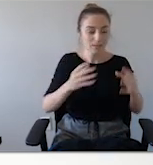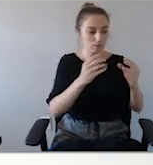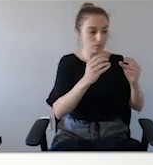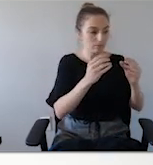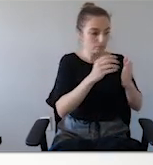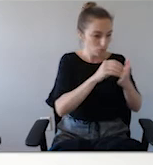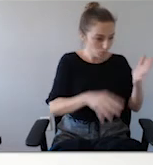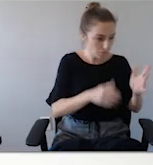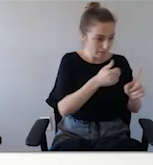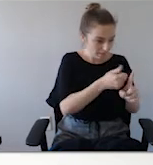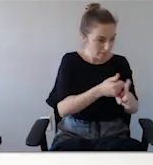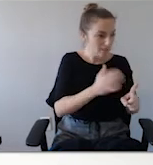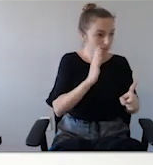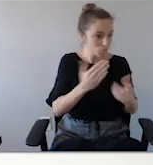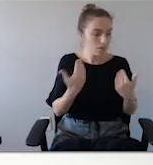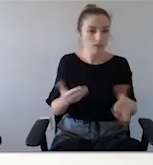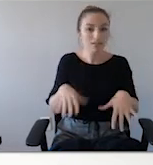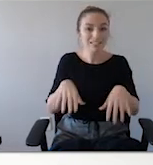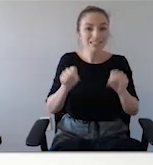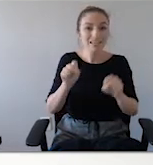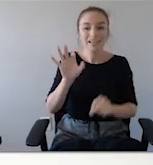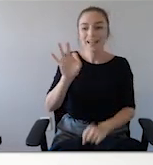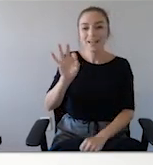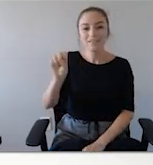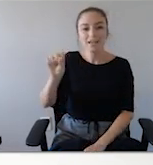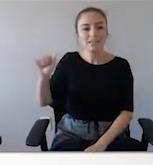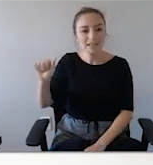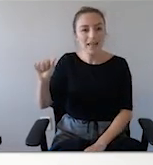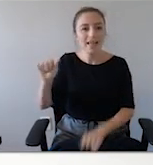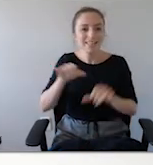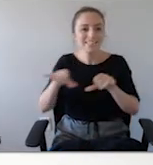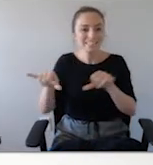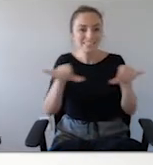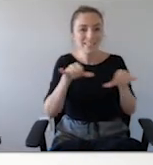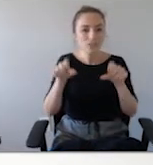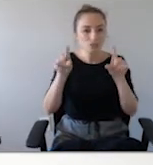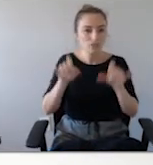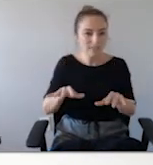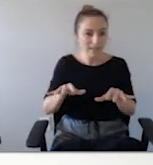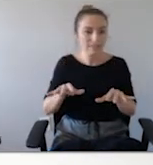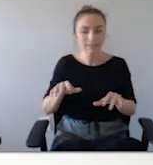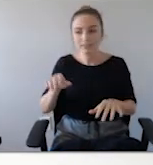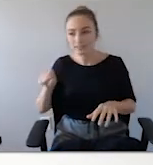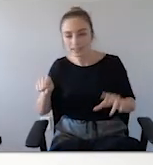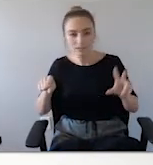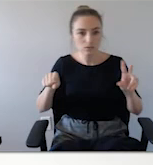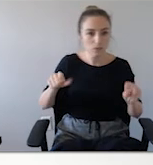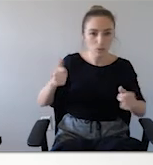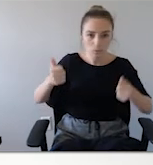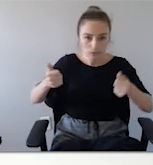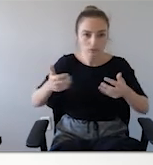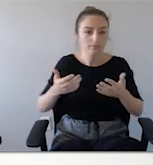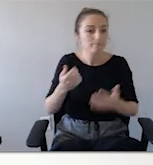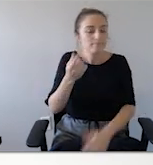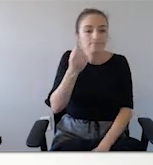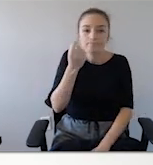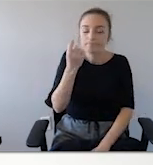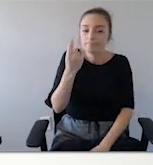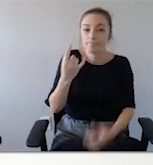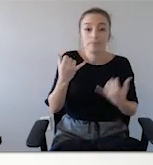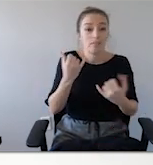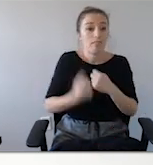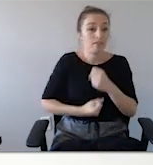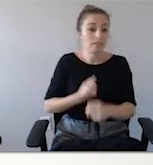I can't explain why this year I have found more than all the other years, students, mostly in middle